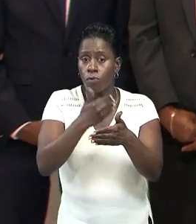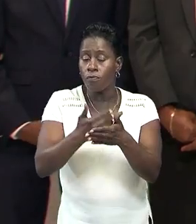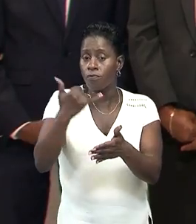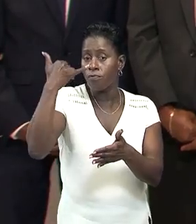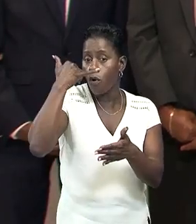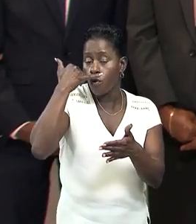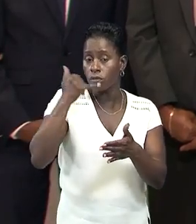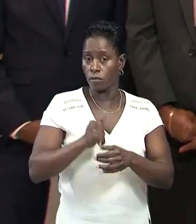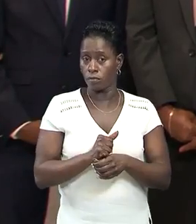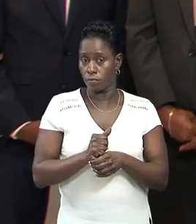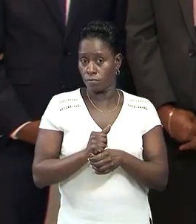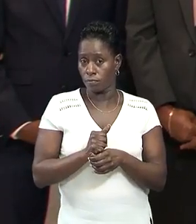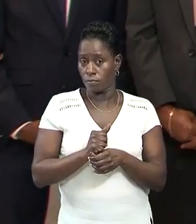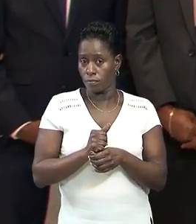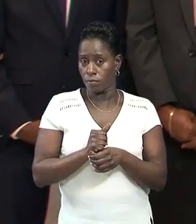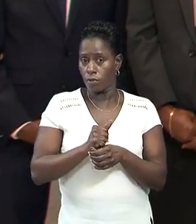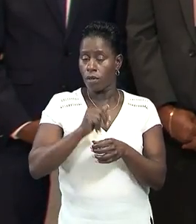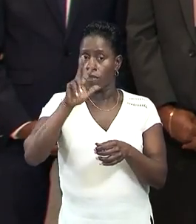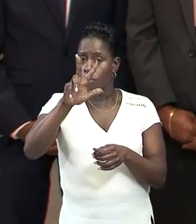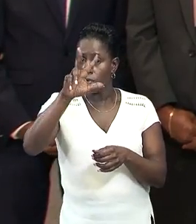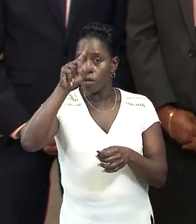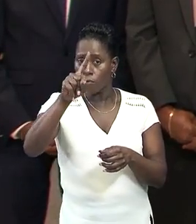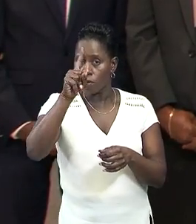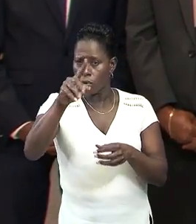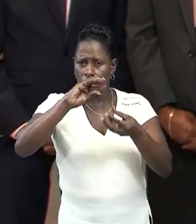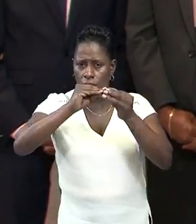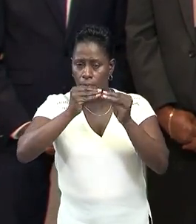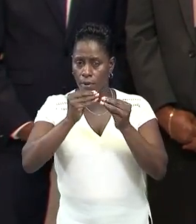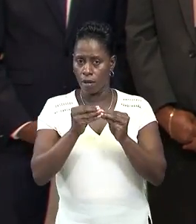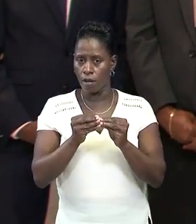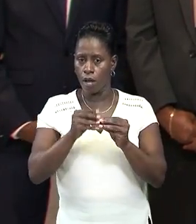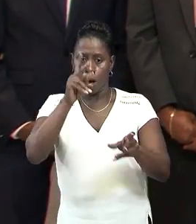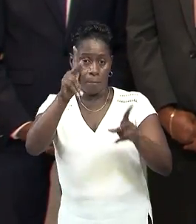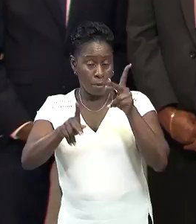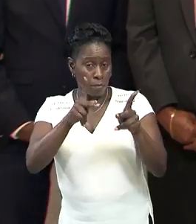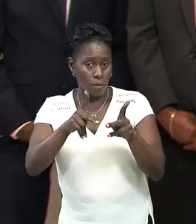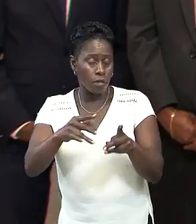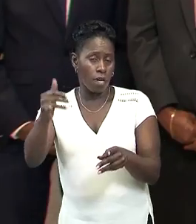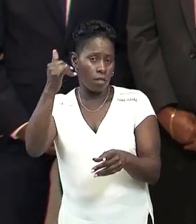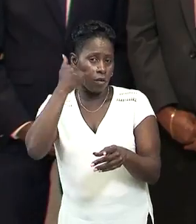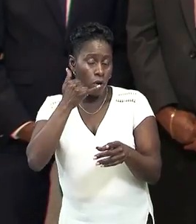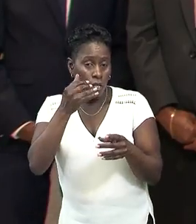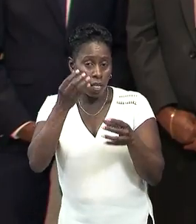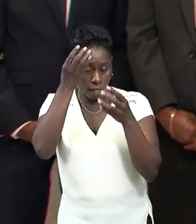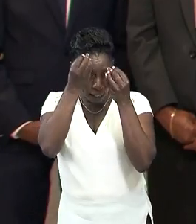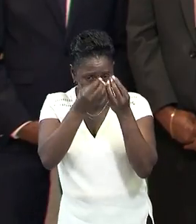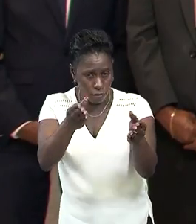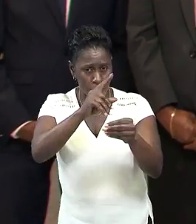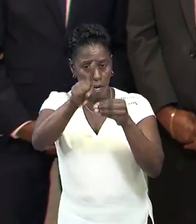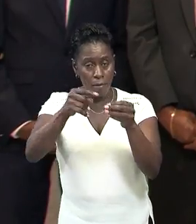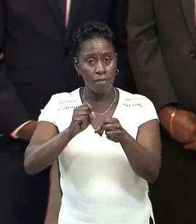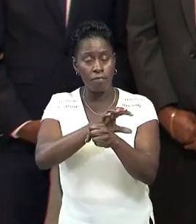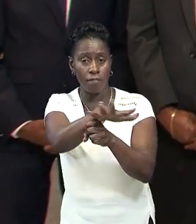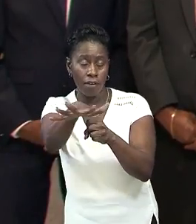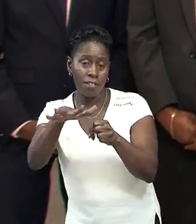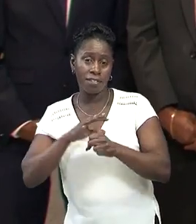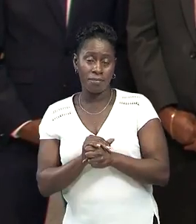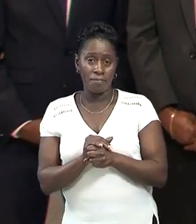operational by the end of this week using 311 number where citizens will be able to get information on the